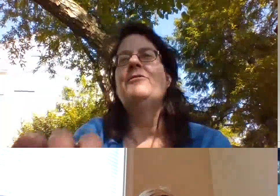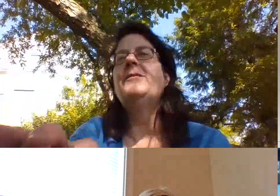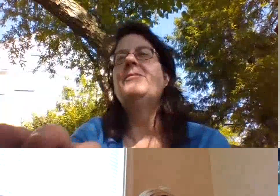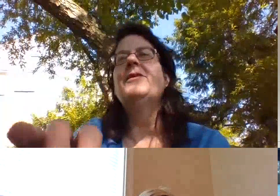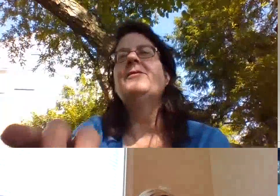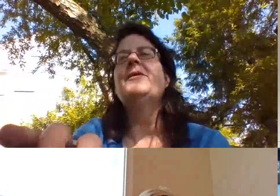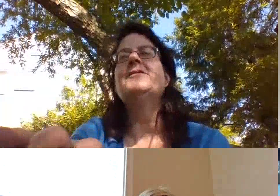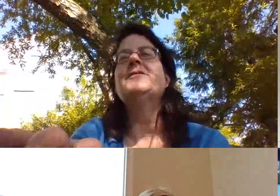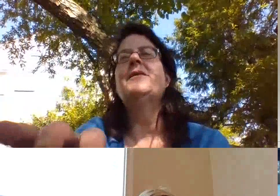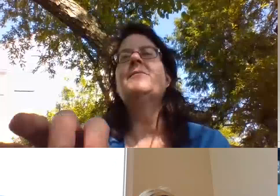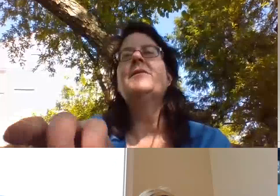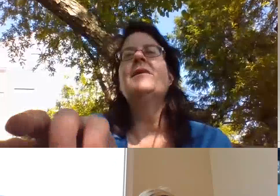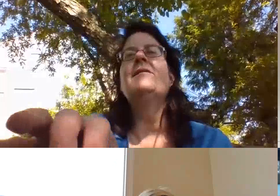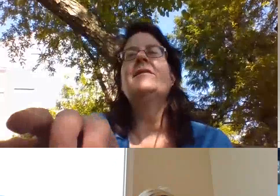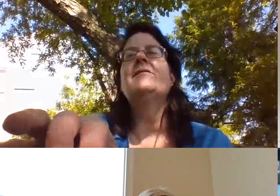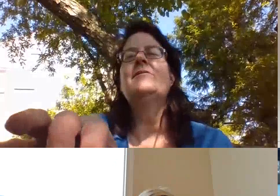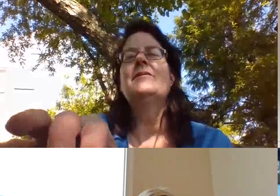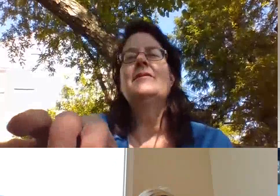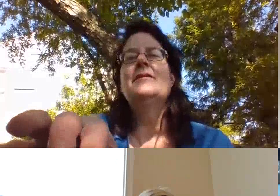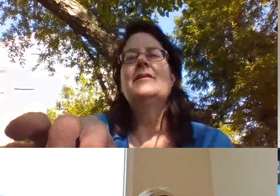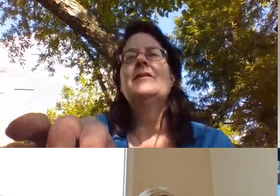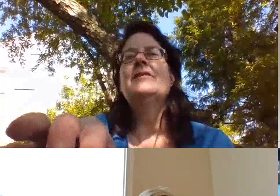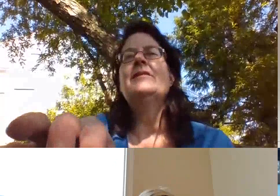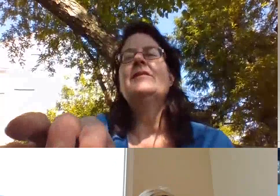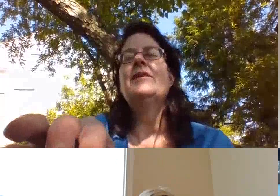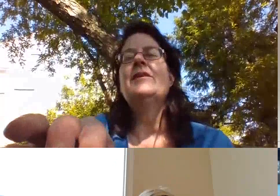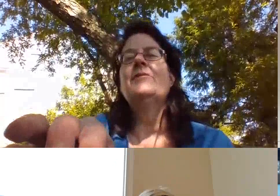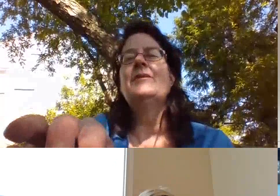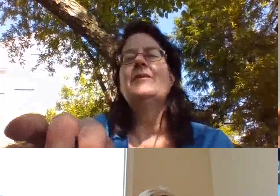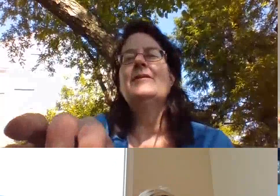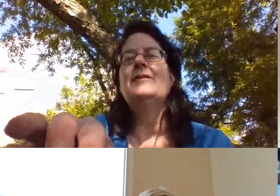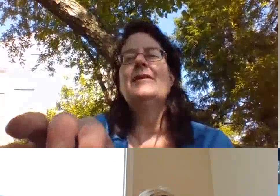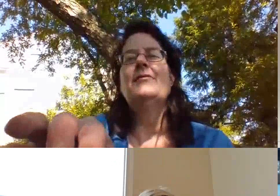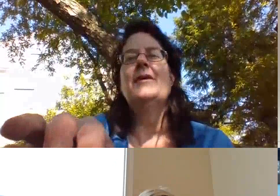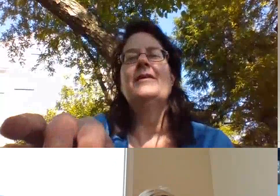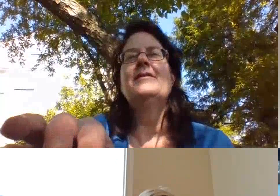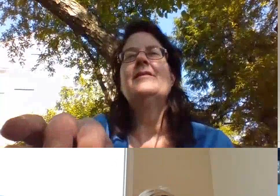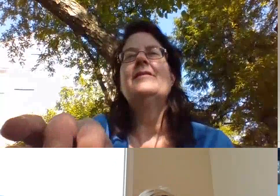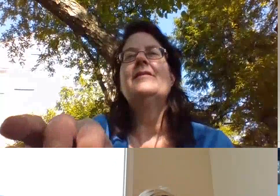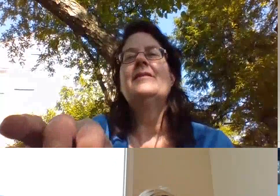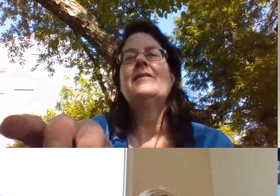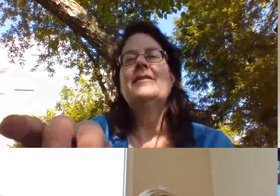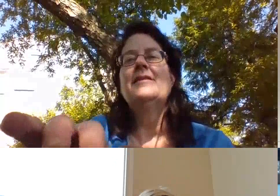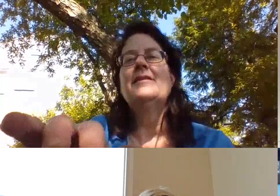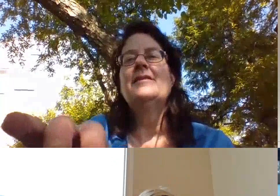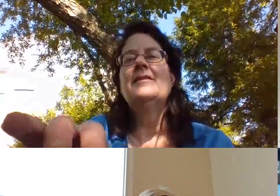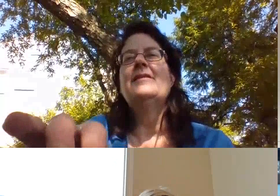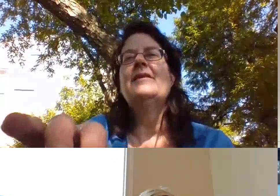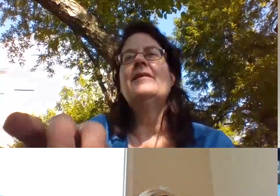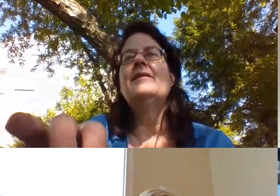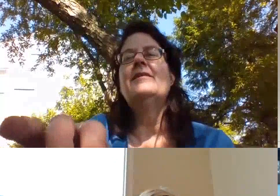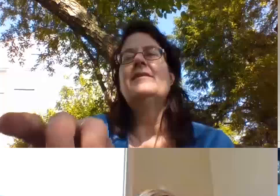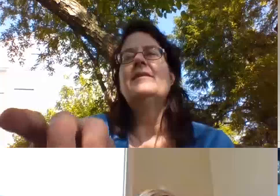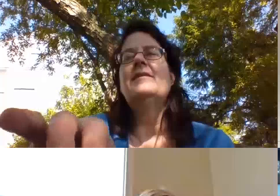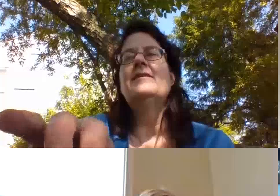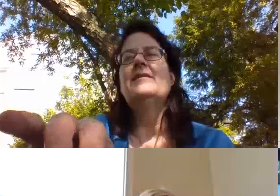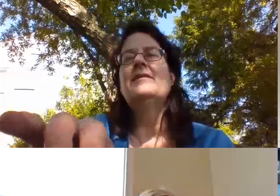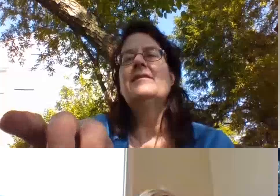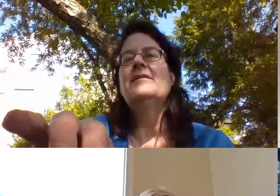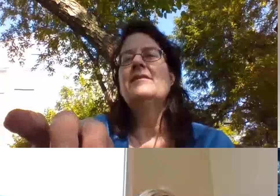whole row of people going across the bottom, but now I don't. Yeah, the whole row of people are people who have either their